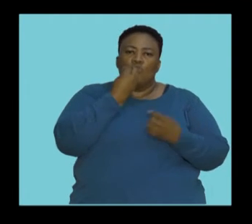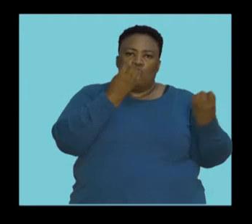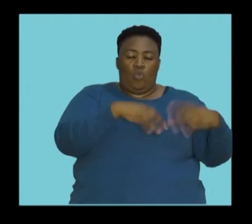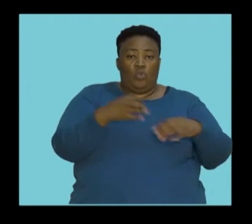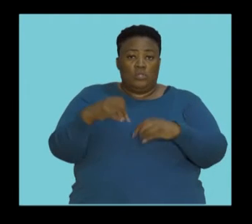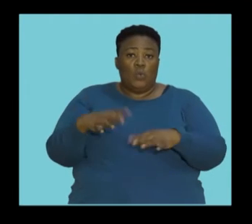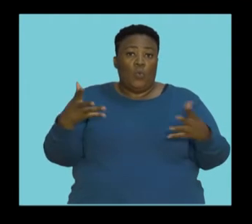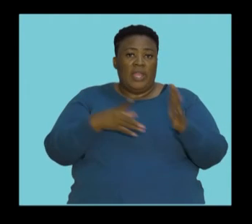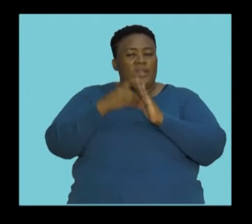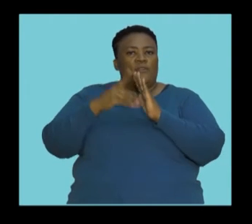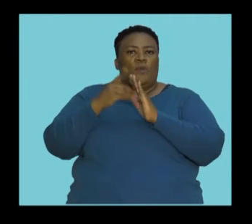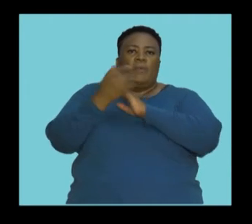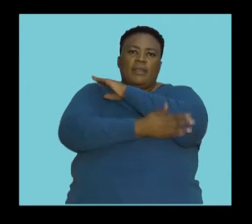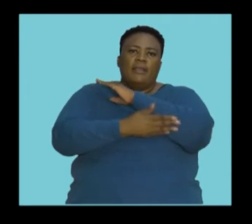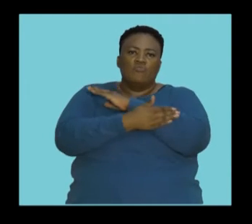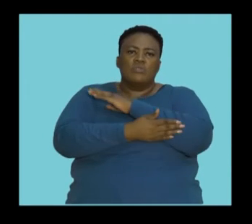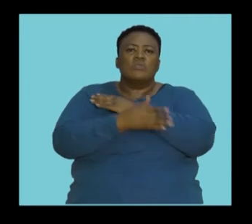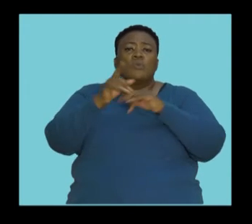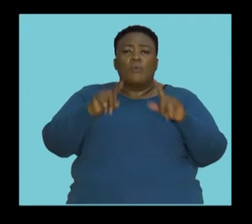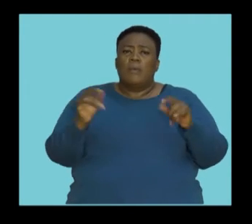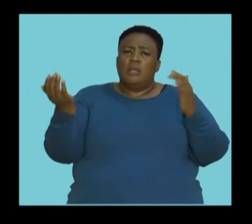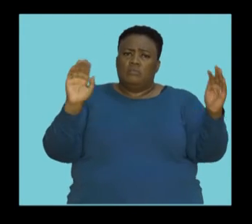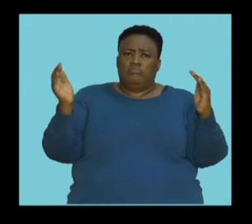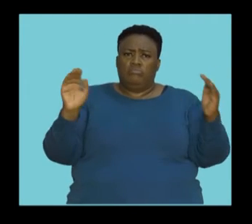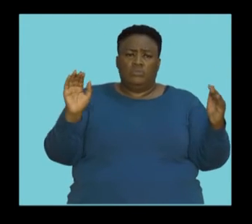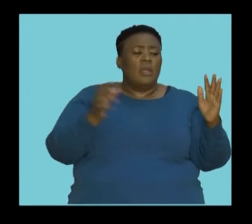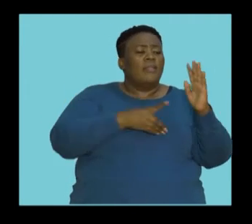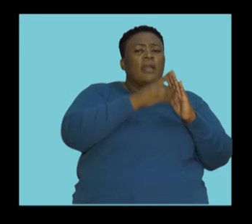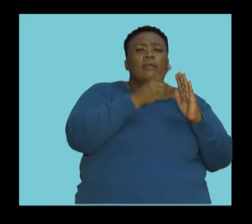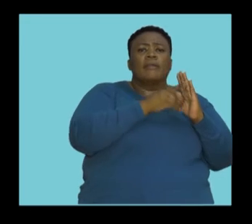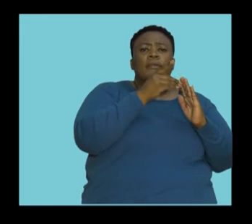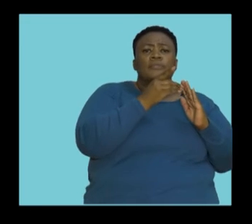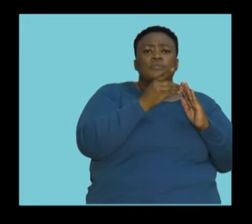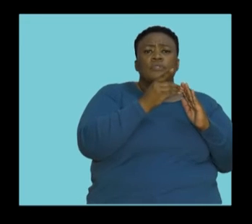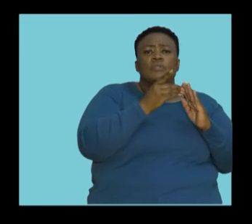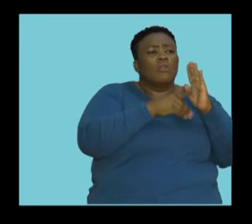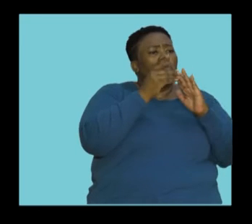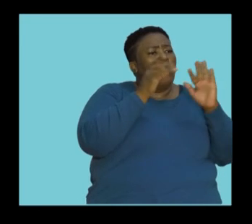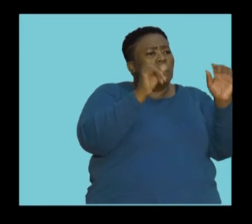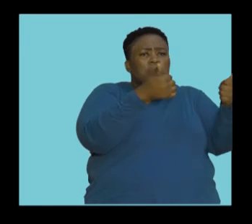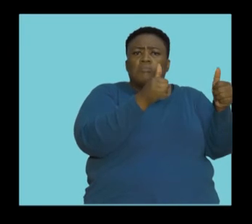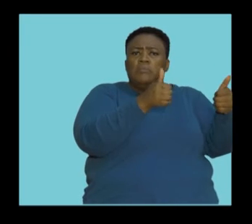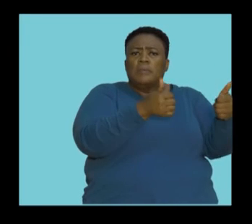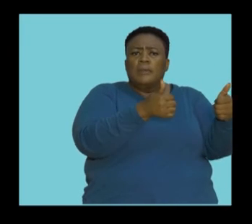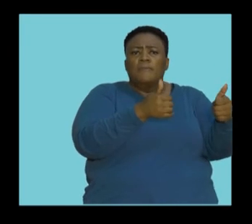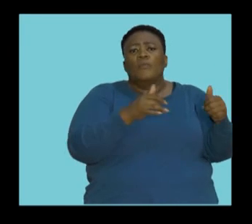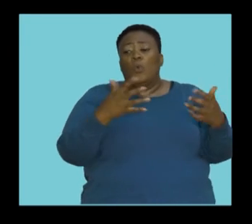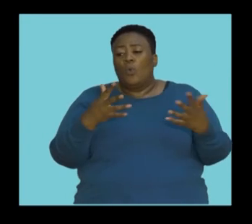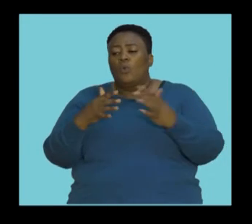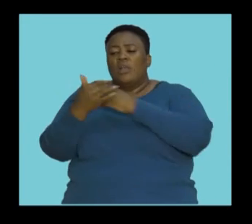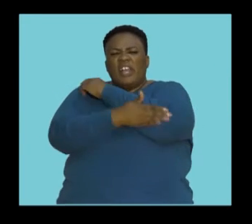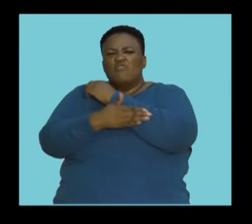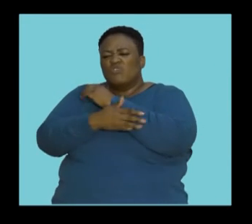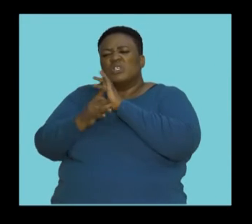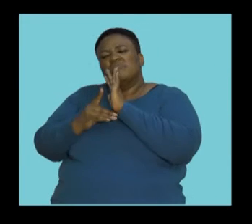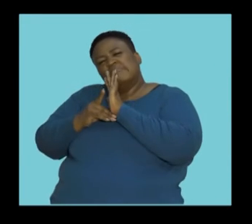in developing countries. So let's look at the comparisons between a developed country, which is in light green, and